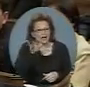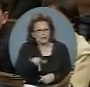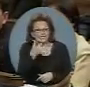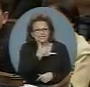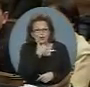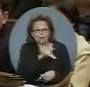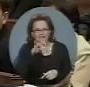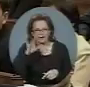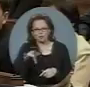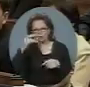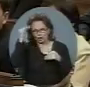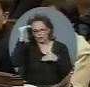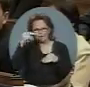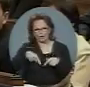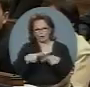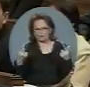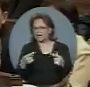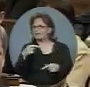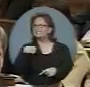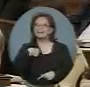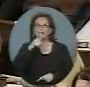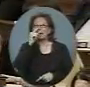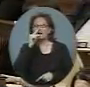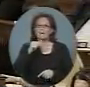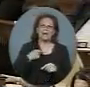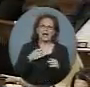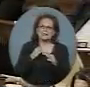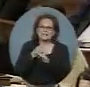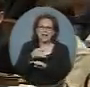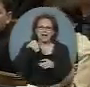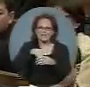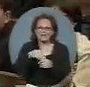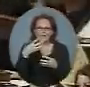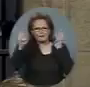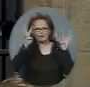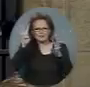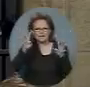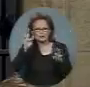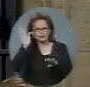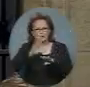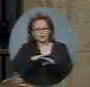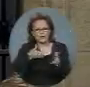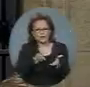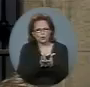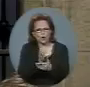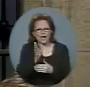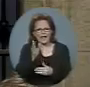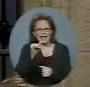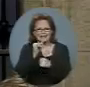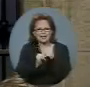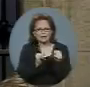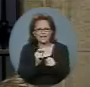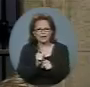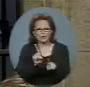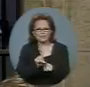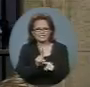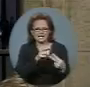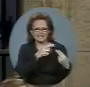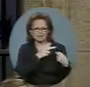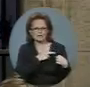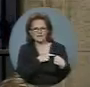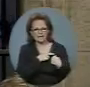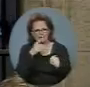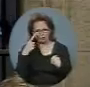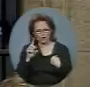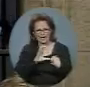to prisons in Afghanistan. That's false, and rather than repeat it, he should withdraw it. Yesterday, the Minister of Defence said there was an